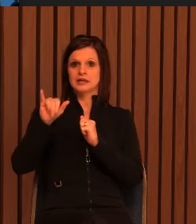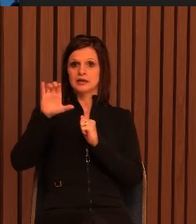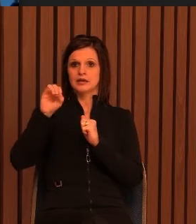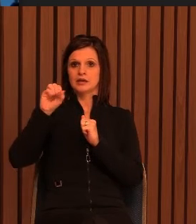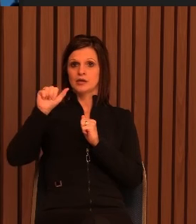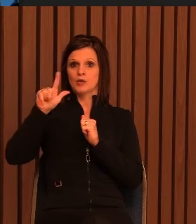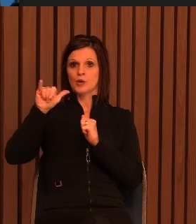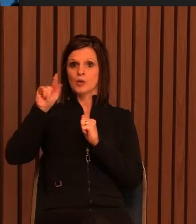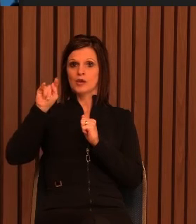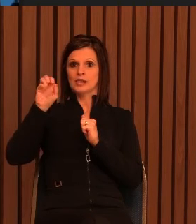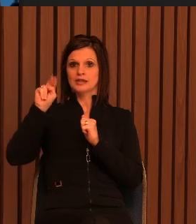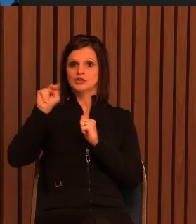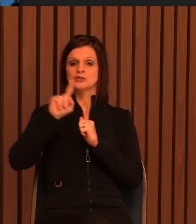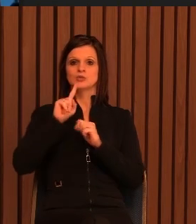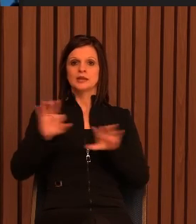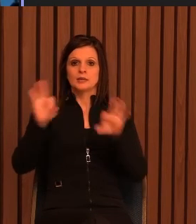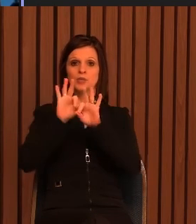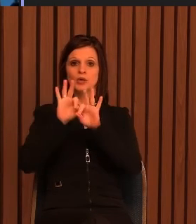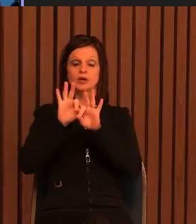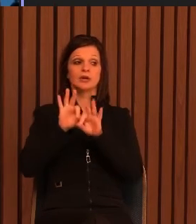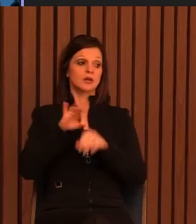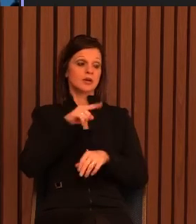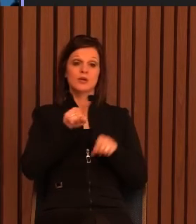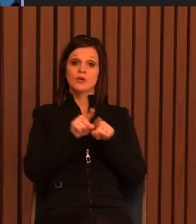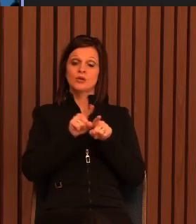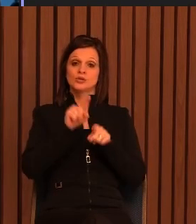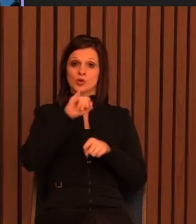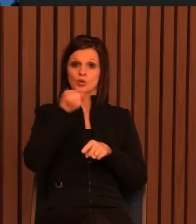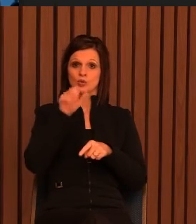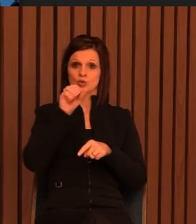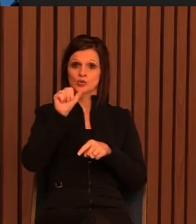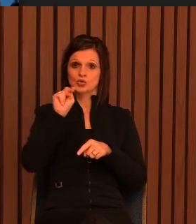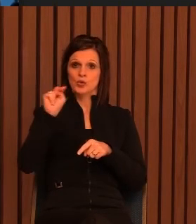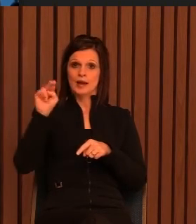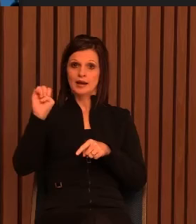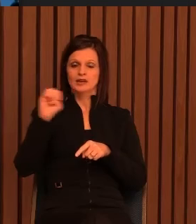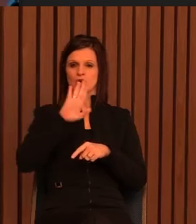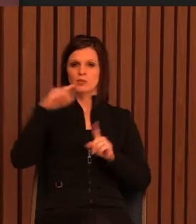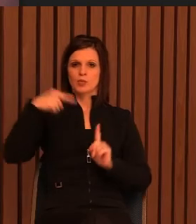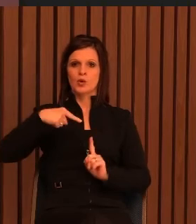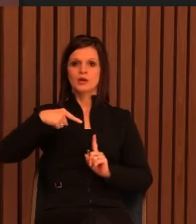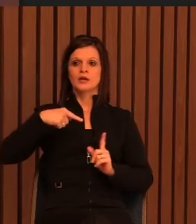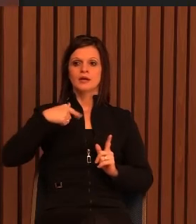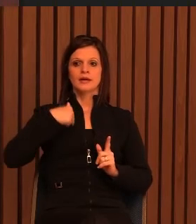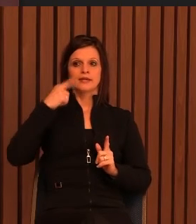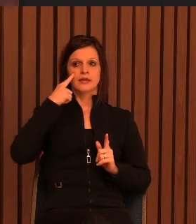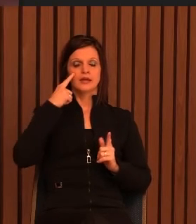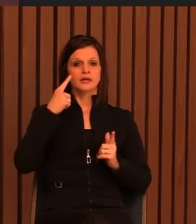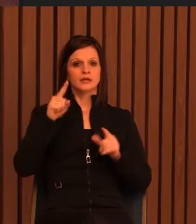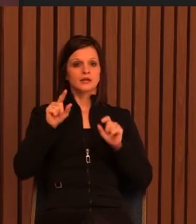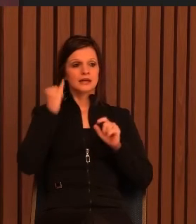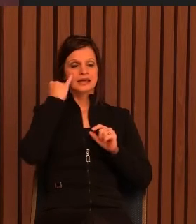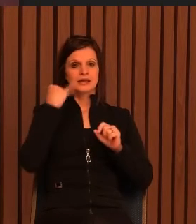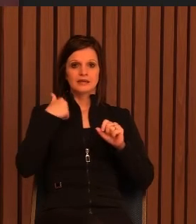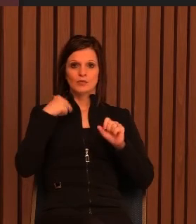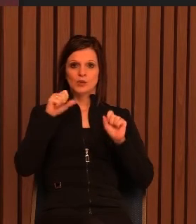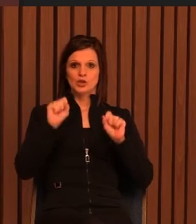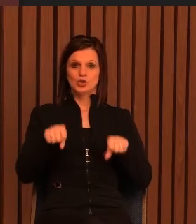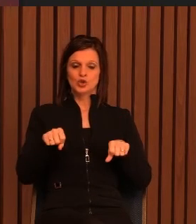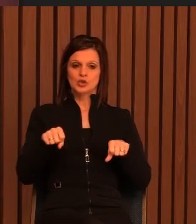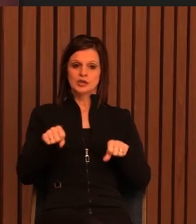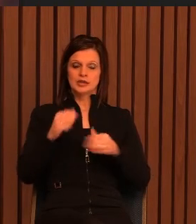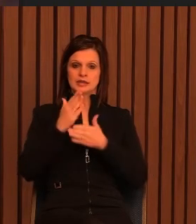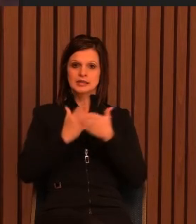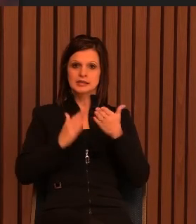To Joanne's point, I think if we can somehow sort of cross-reference